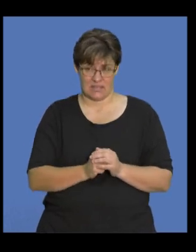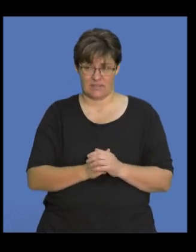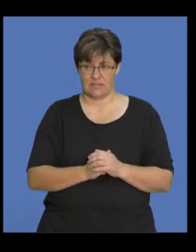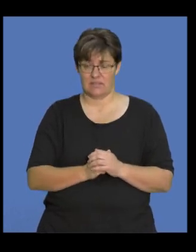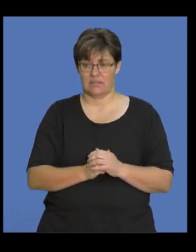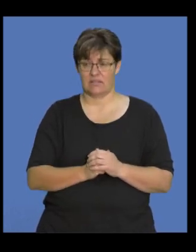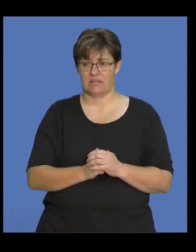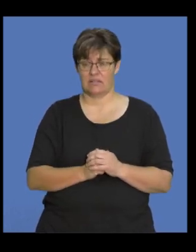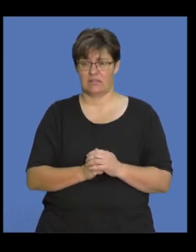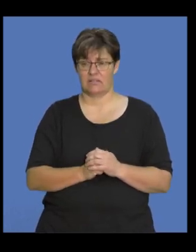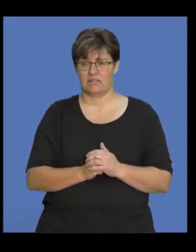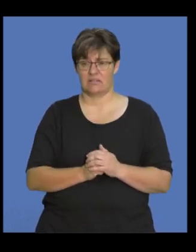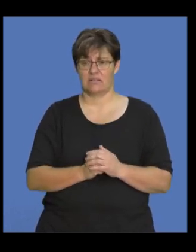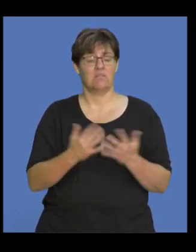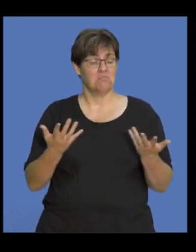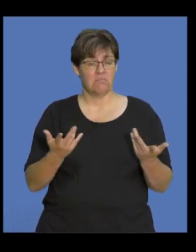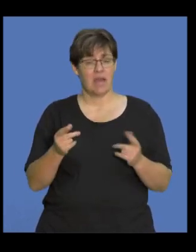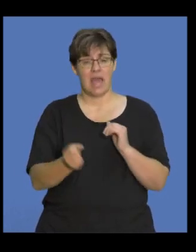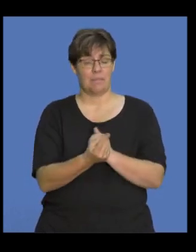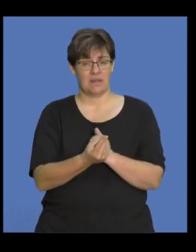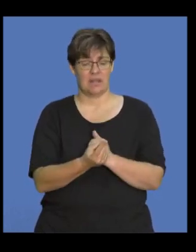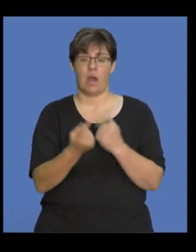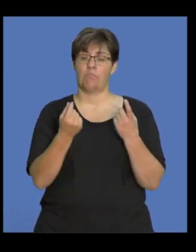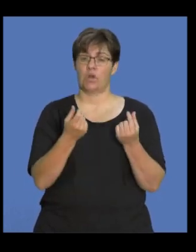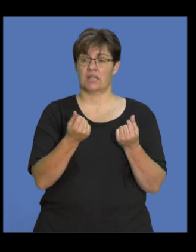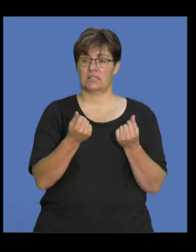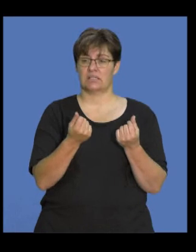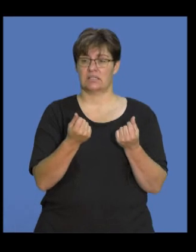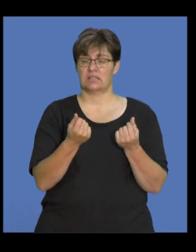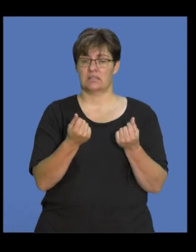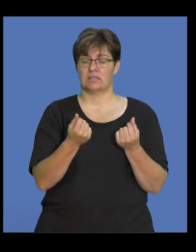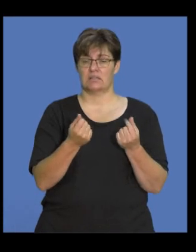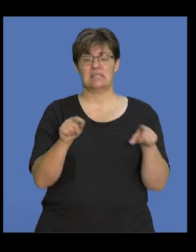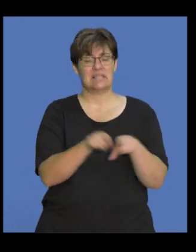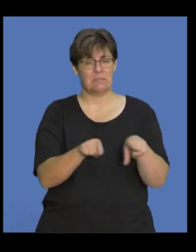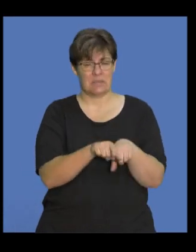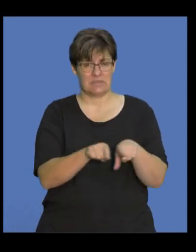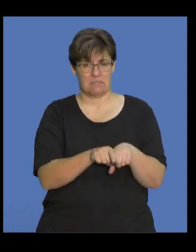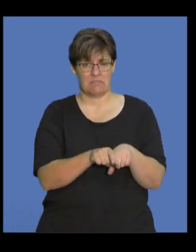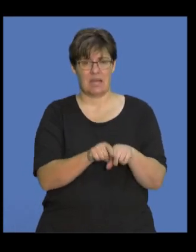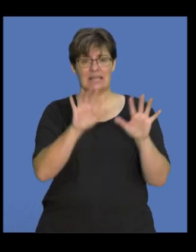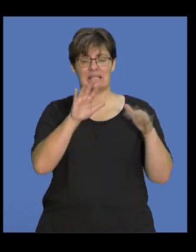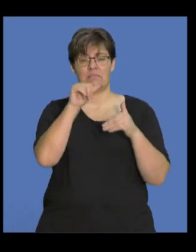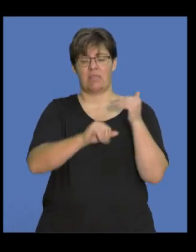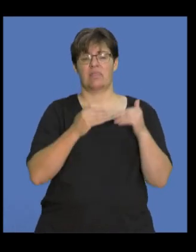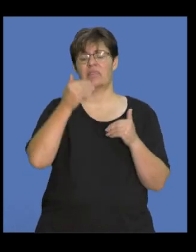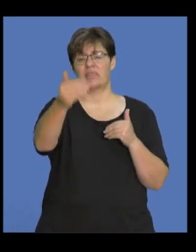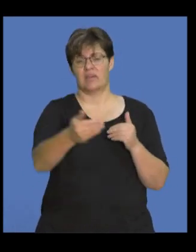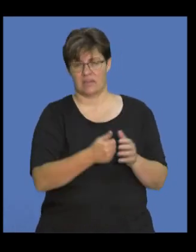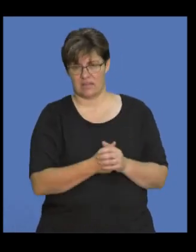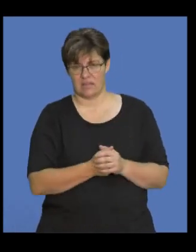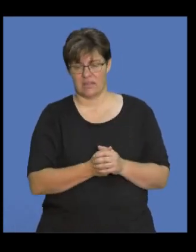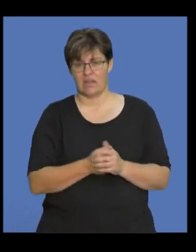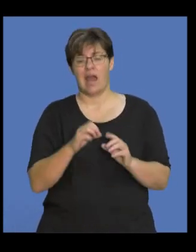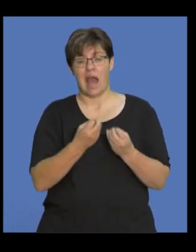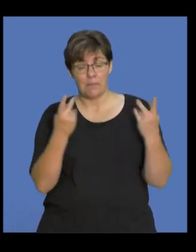that. What happens if the price will still be the same in 10 months' time? How much